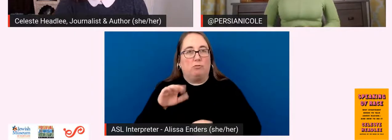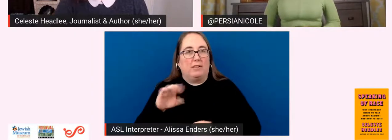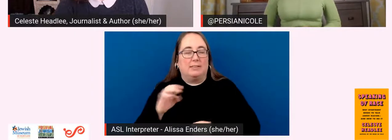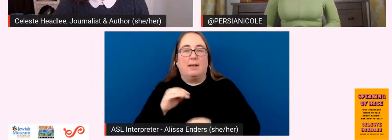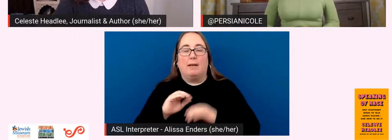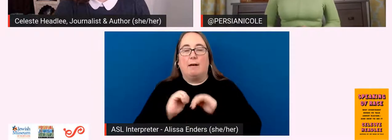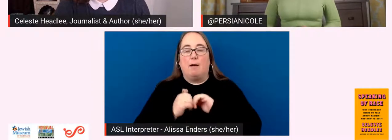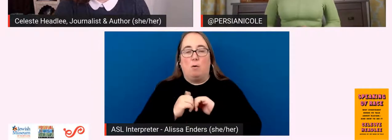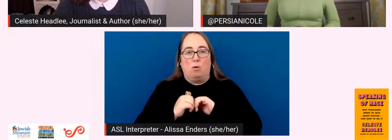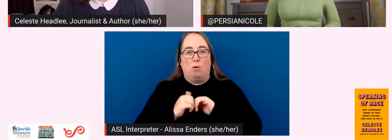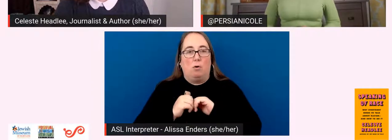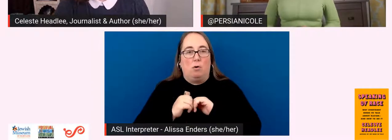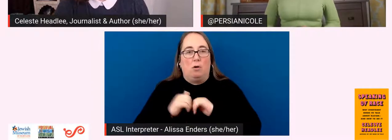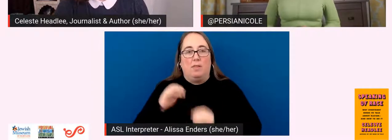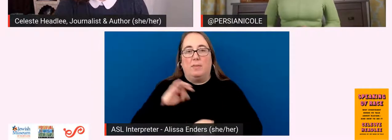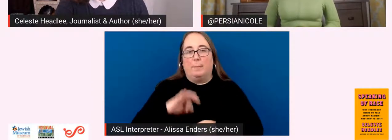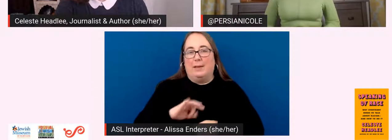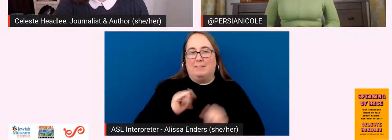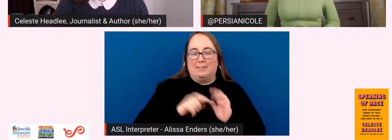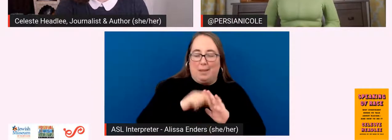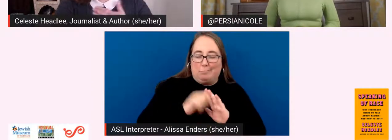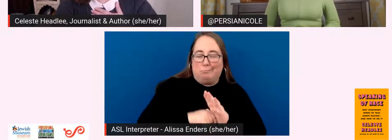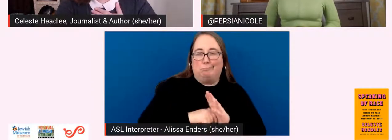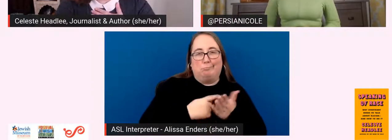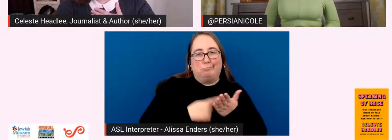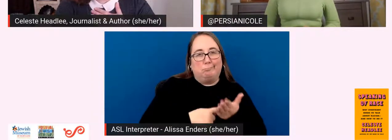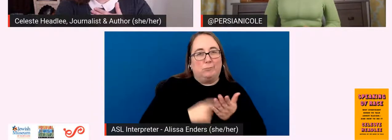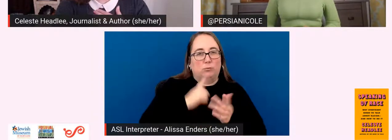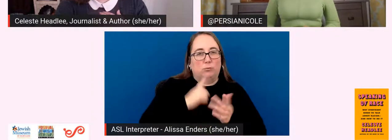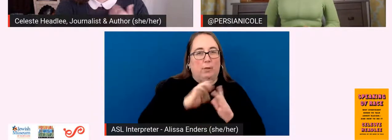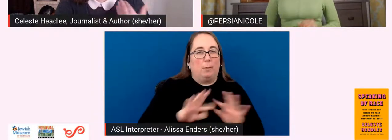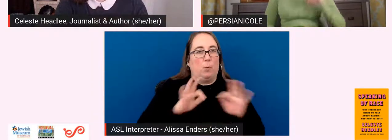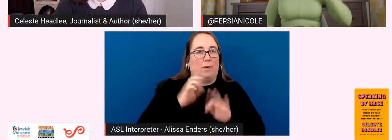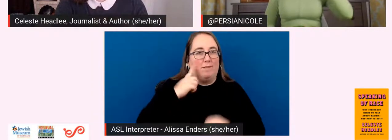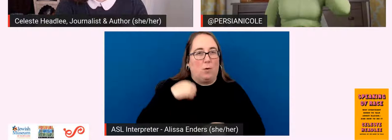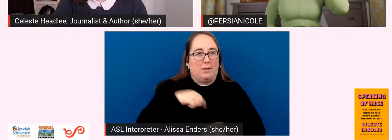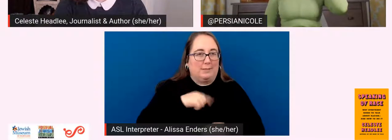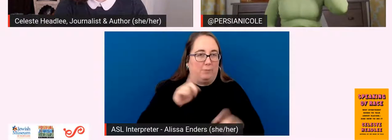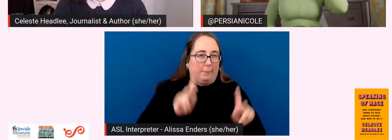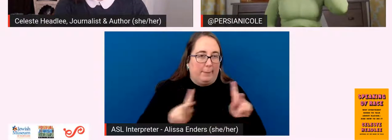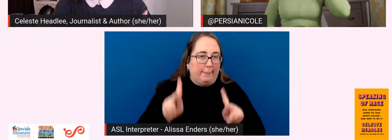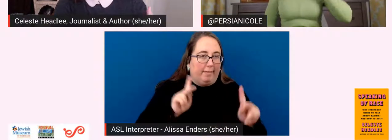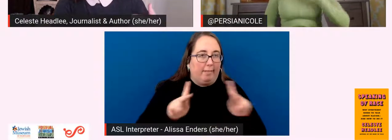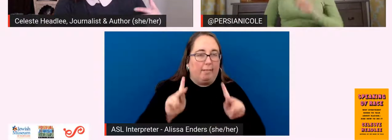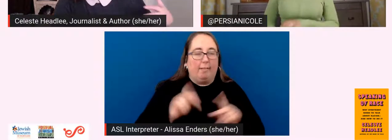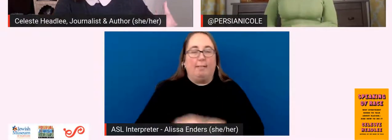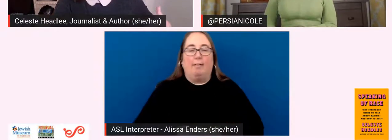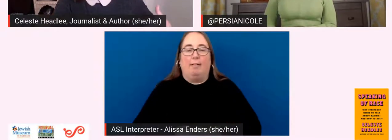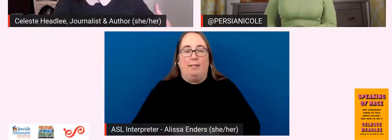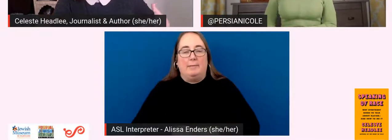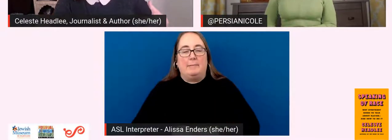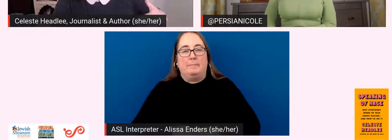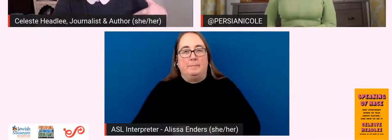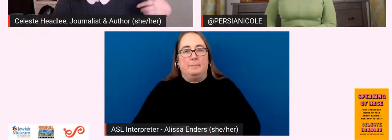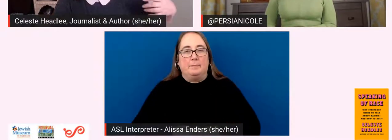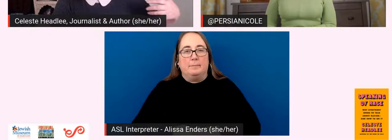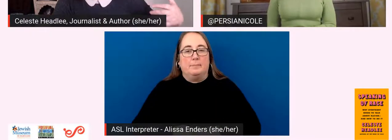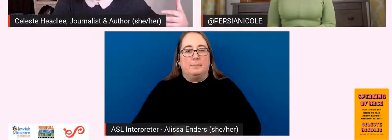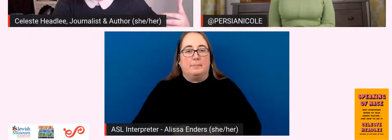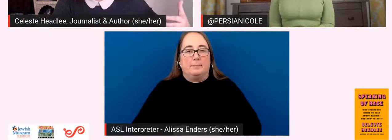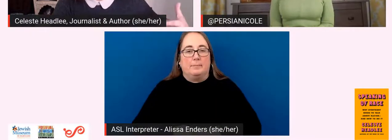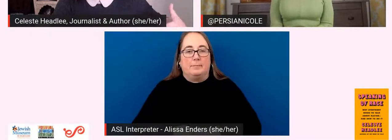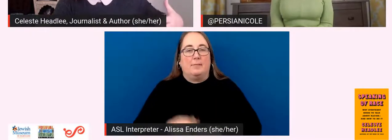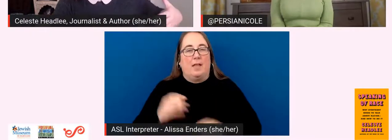how the benefits of that, how important it is to us as a species, how important it is to our well-being, but also how important it is to us as